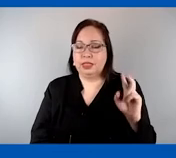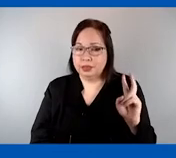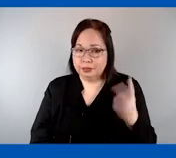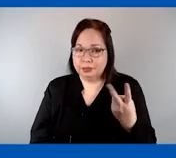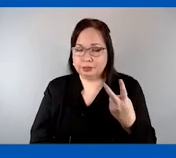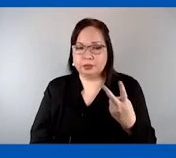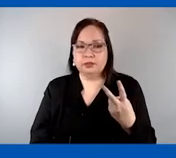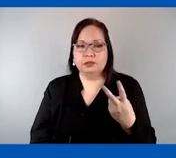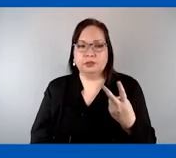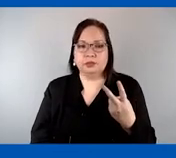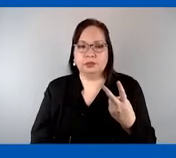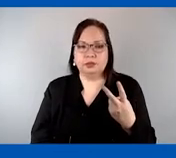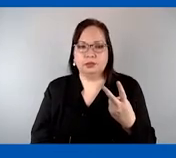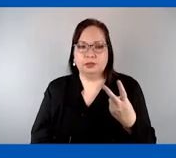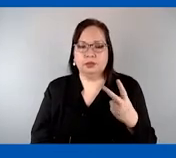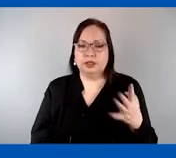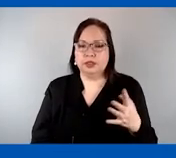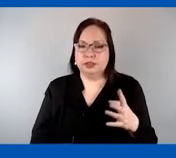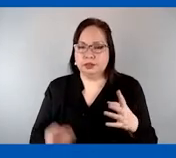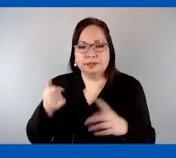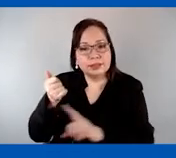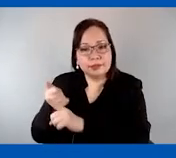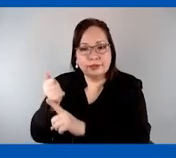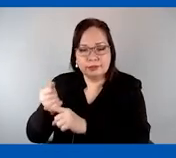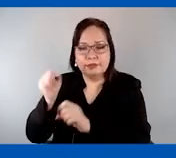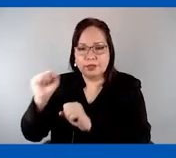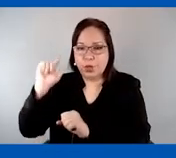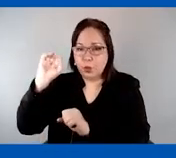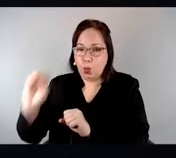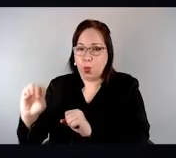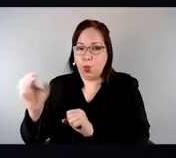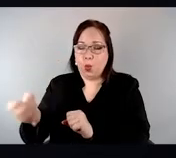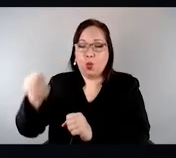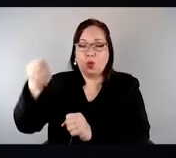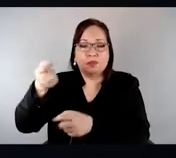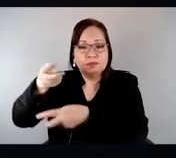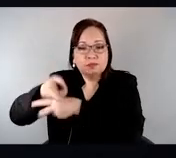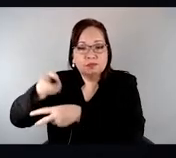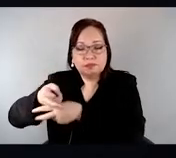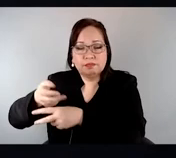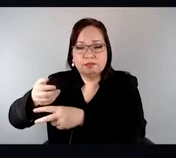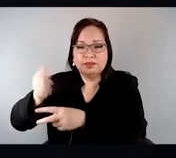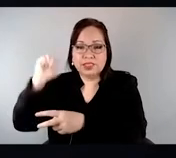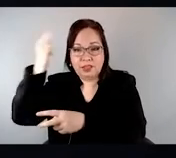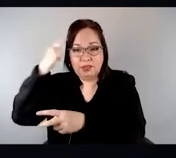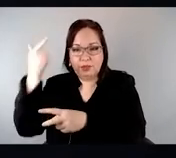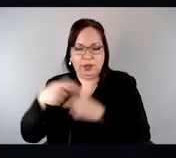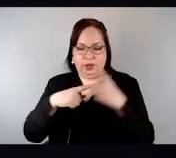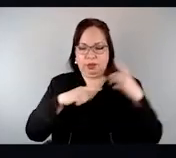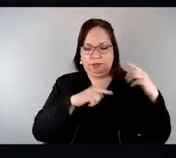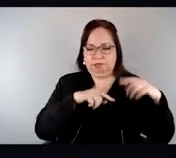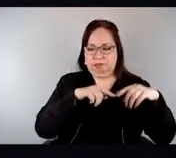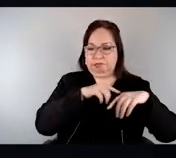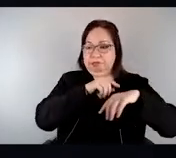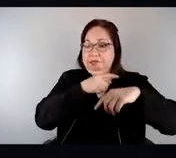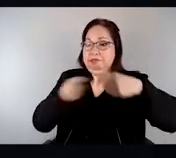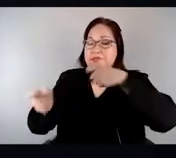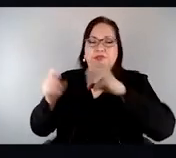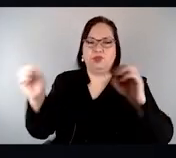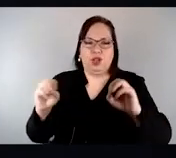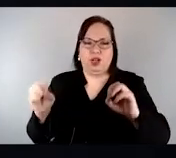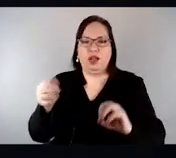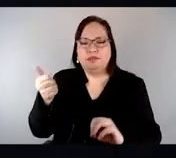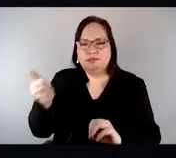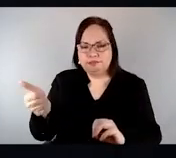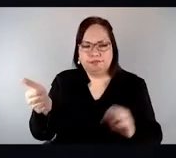Number two is the matter of self-governance. Indigenous communities now are allowed